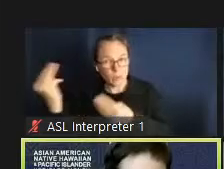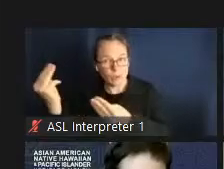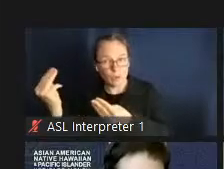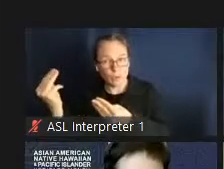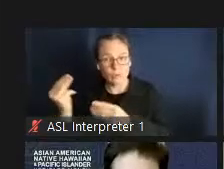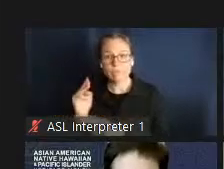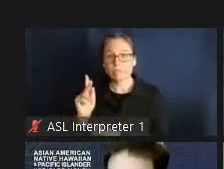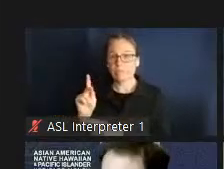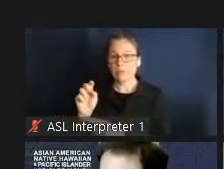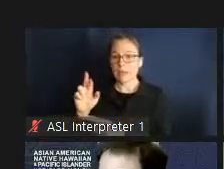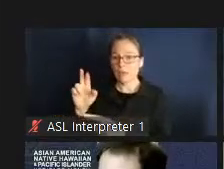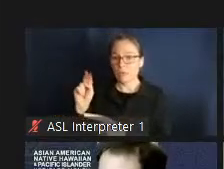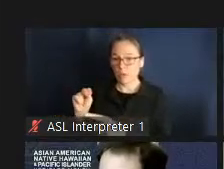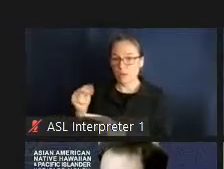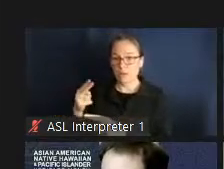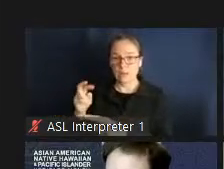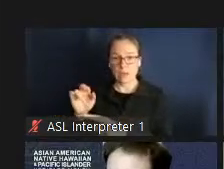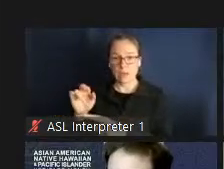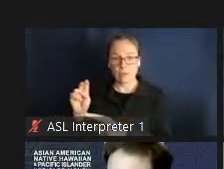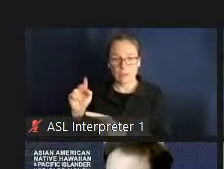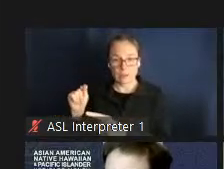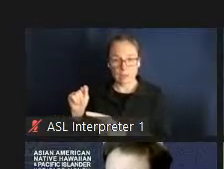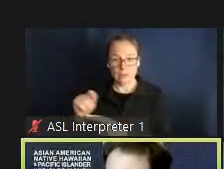Moved by Catherine Harrington. Is there a second?